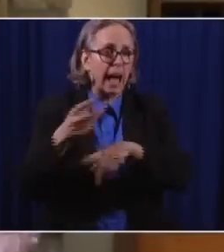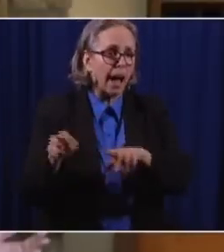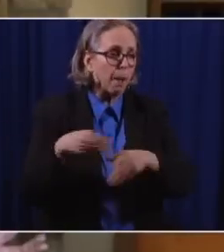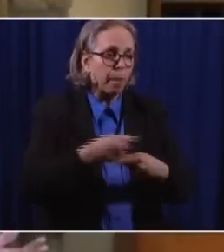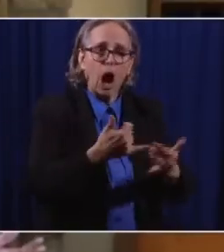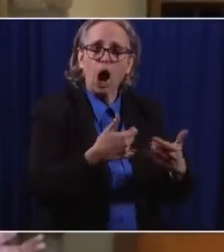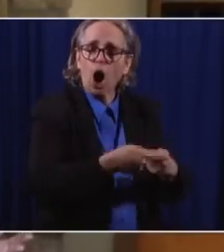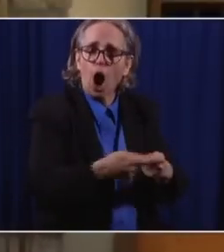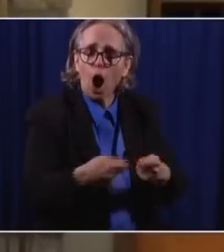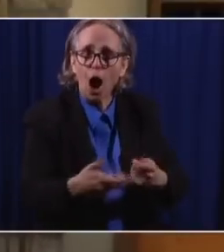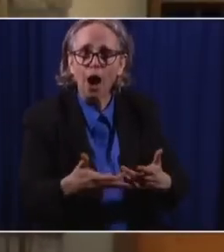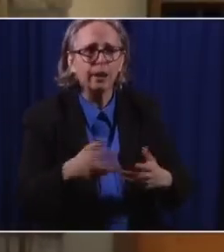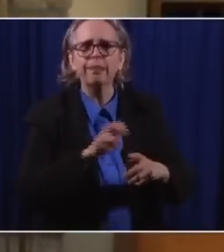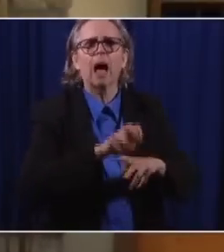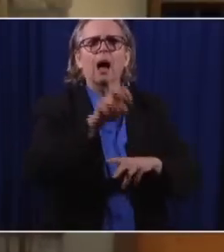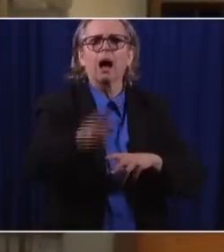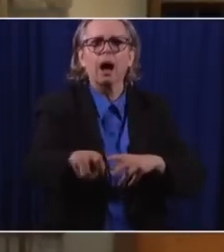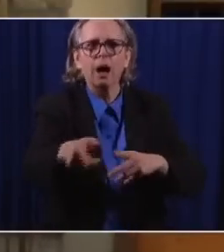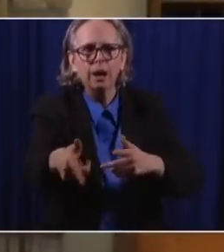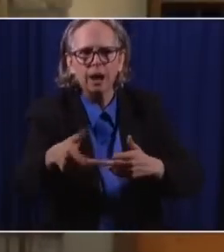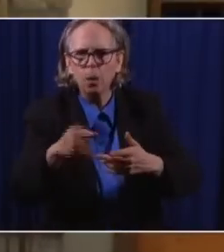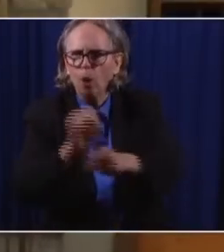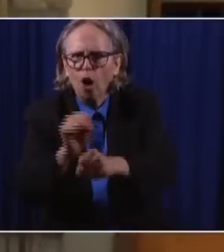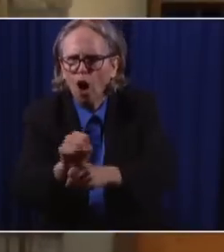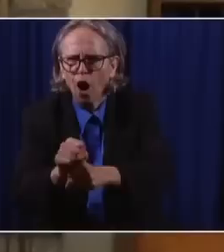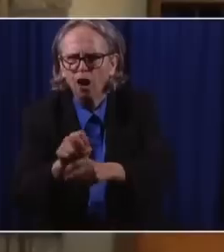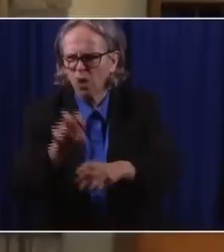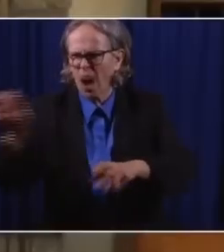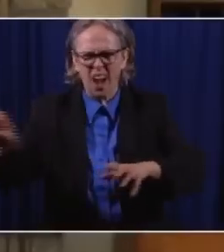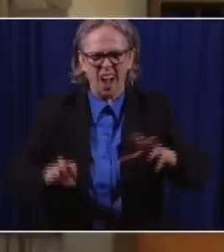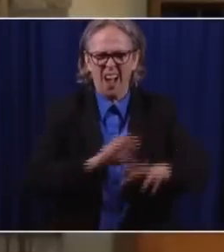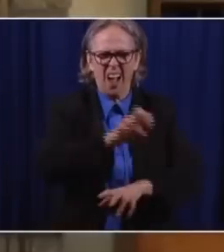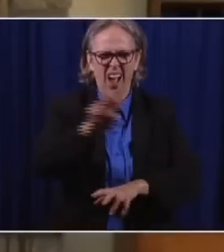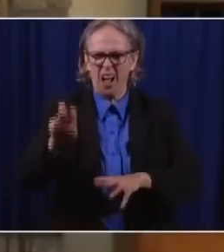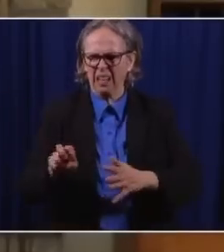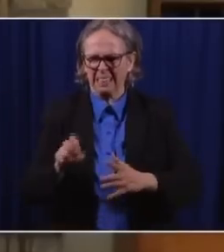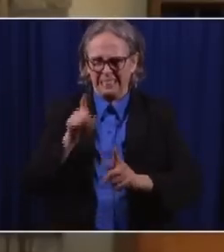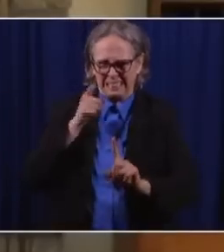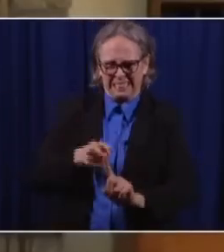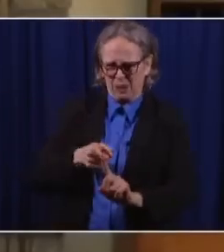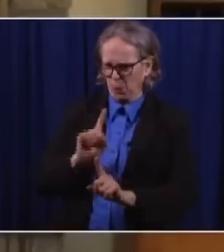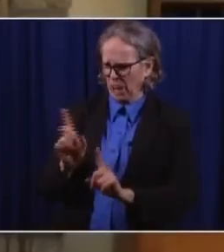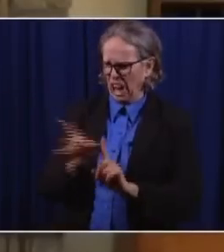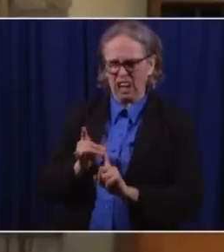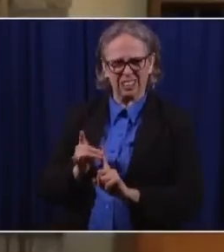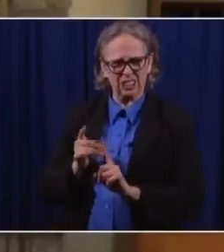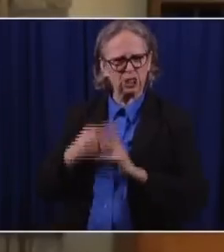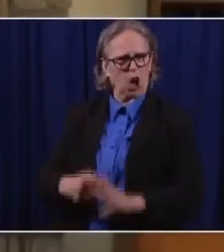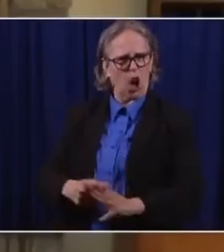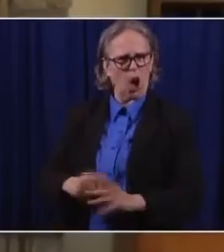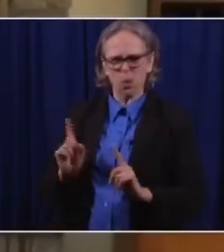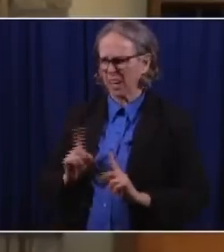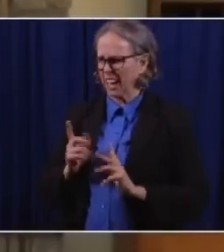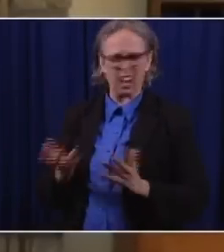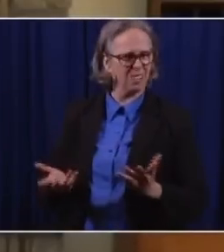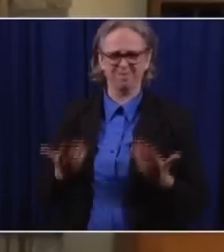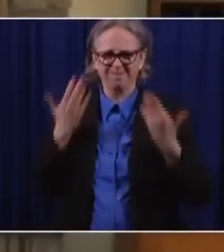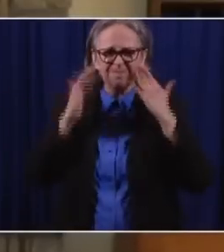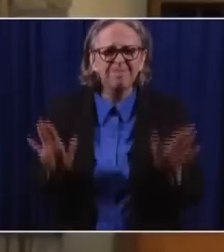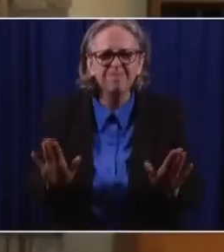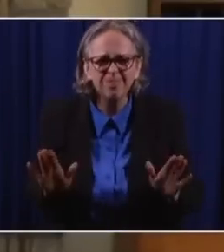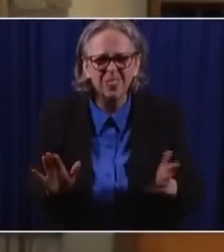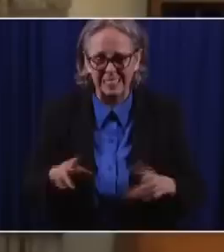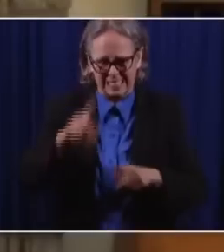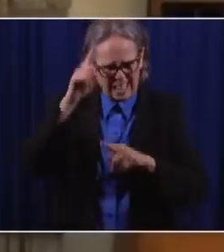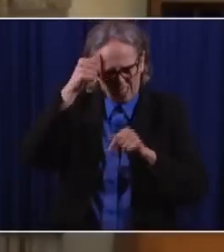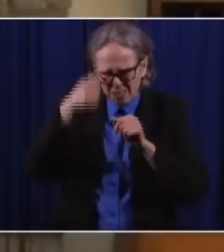different choices, and you don't know, that contact tracer at the local level just can't figure out, and nor can that person figure out where